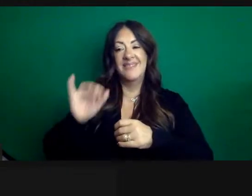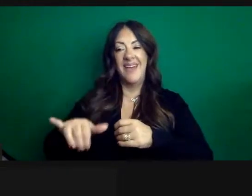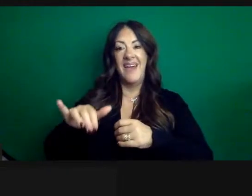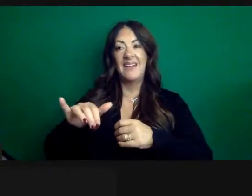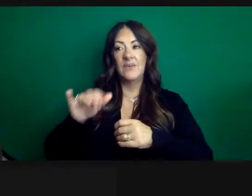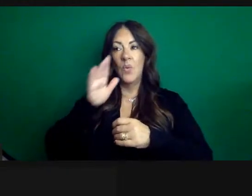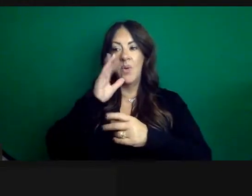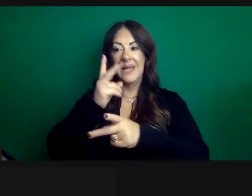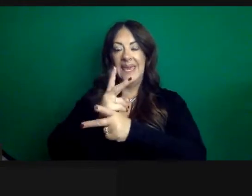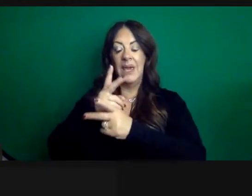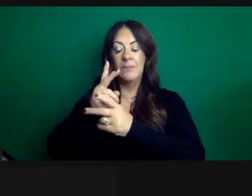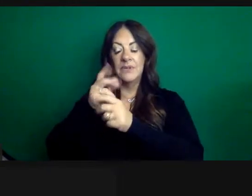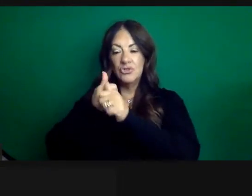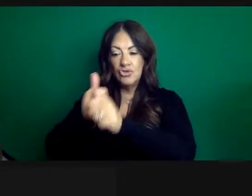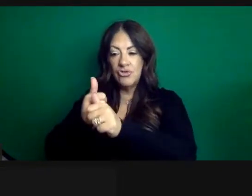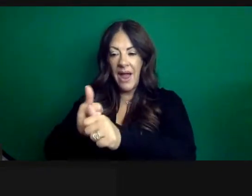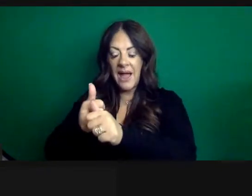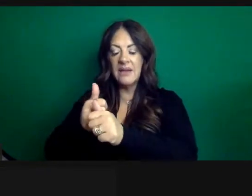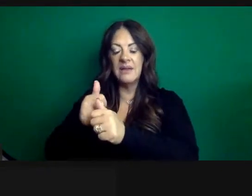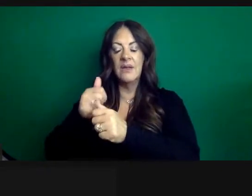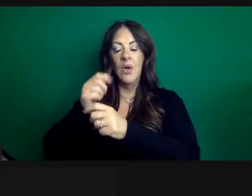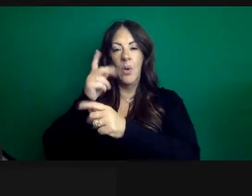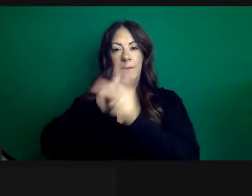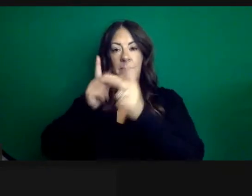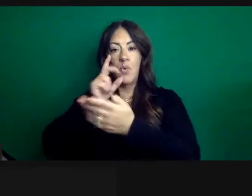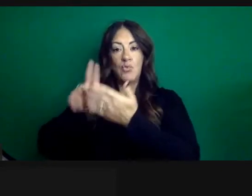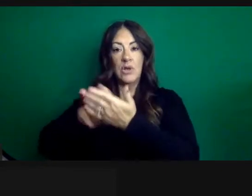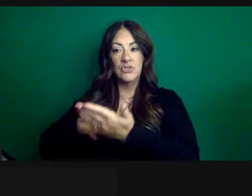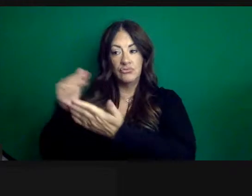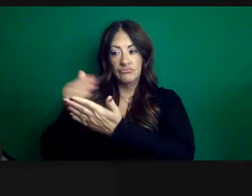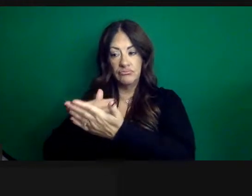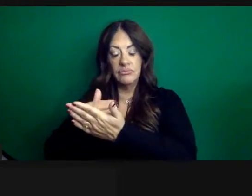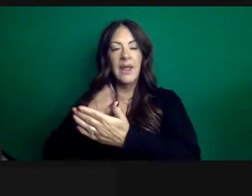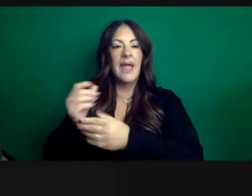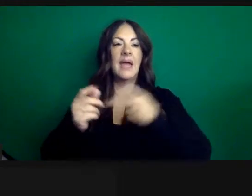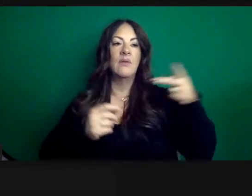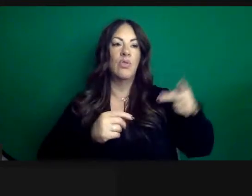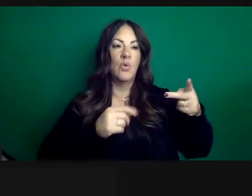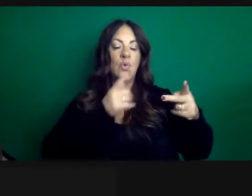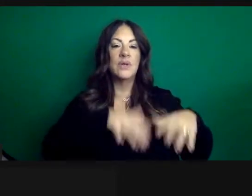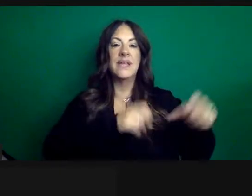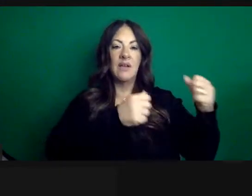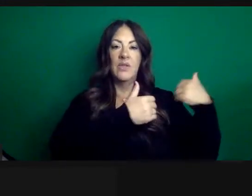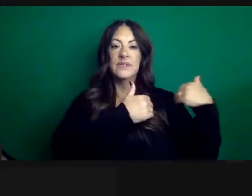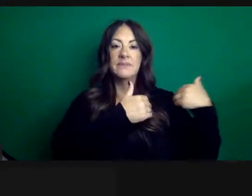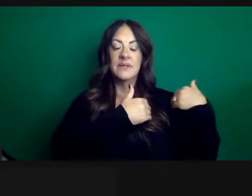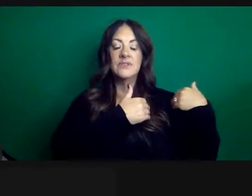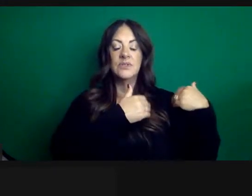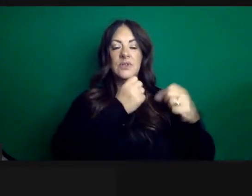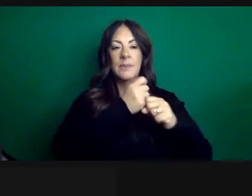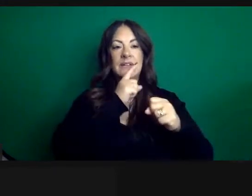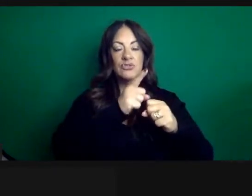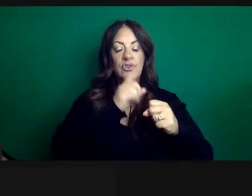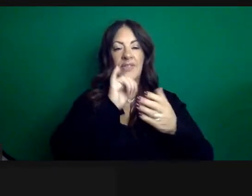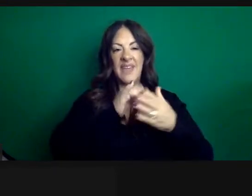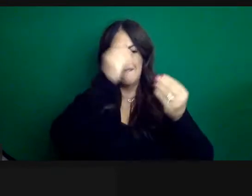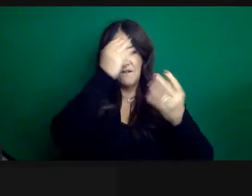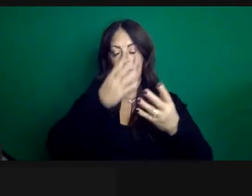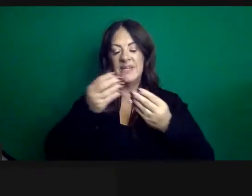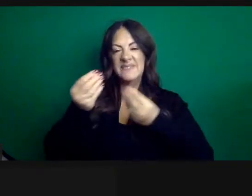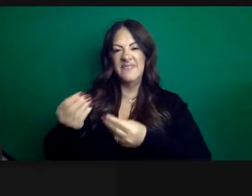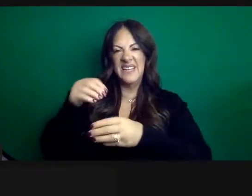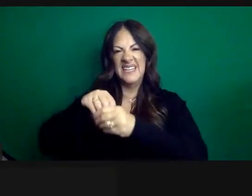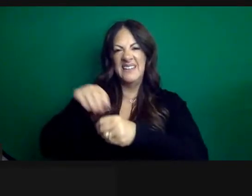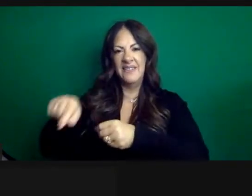other accountable. So I'm sure it will be a prominent piece of the conversation moving forward.